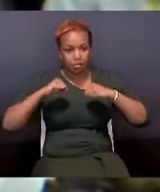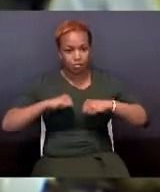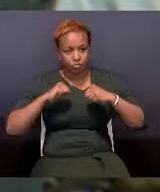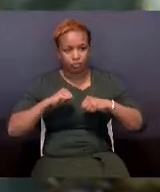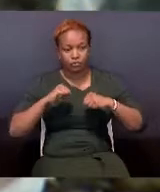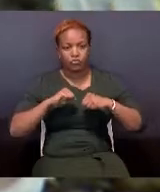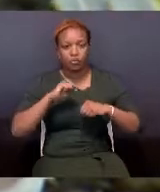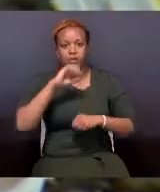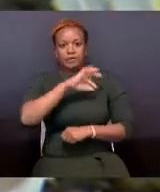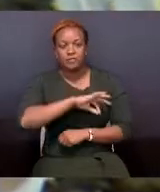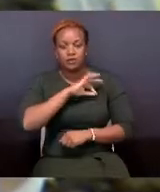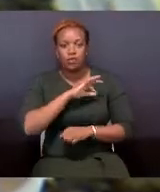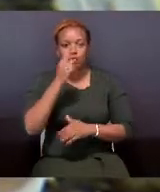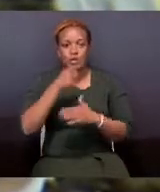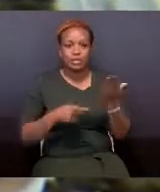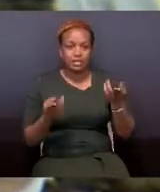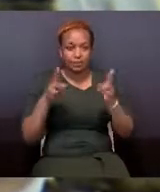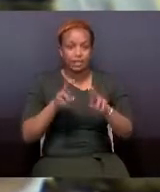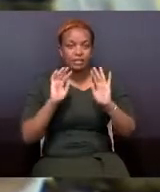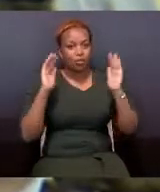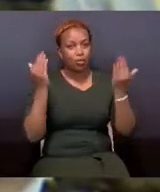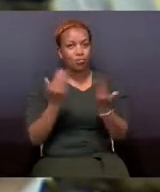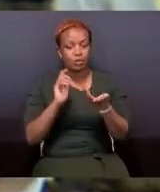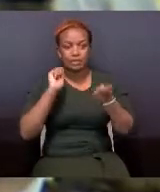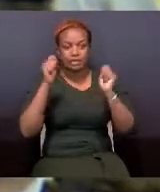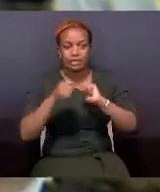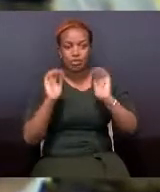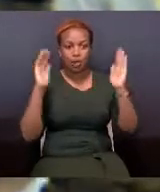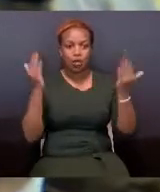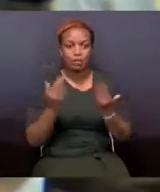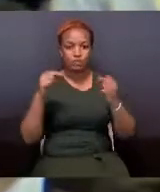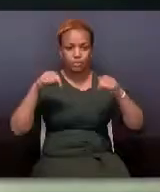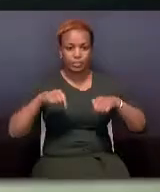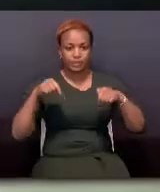advantage of what is happening in this global changing world today?